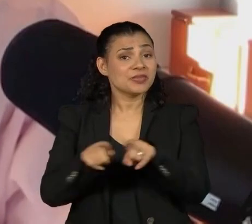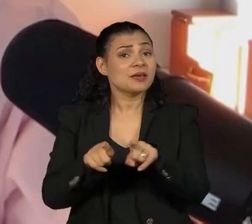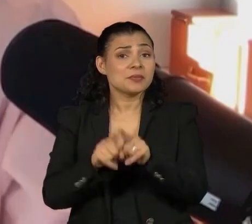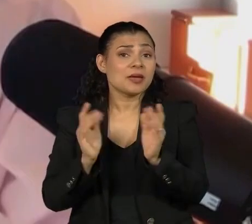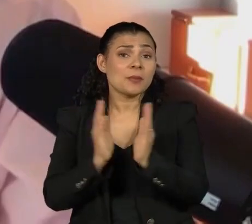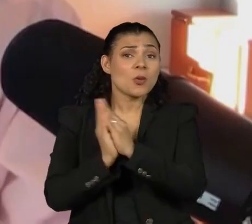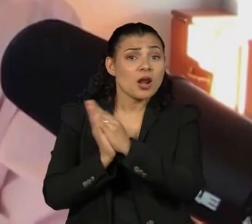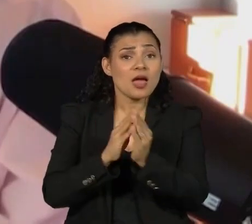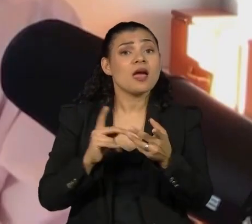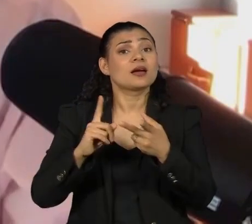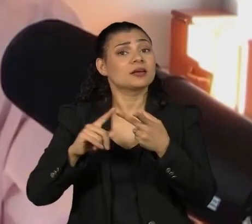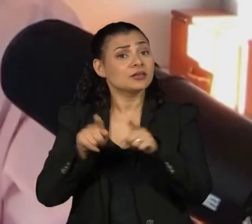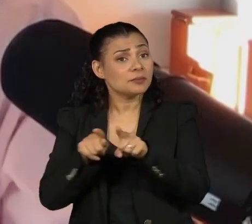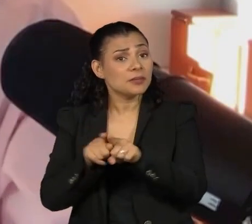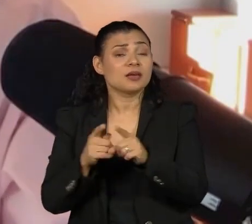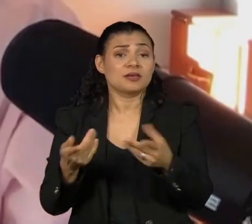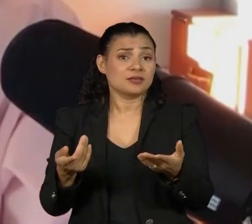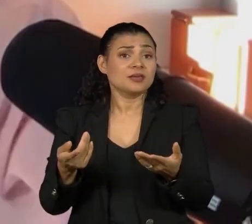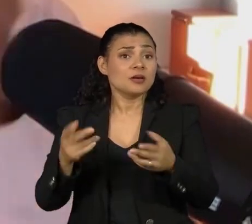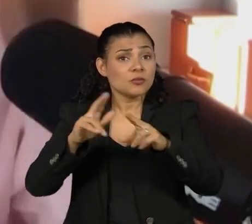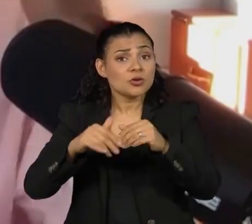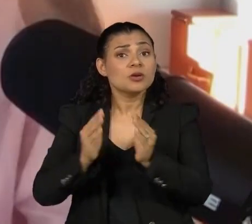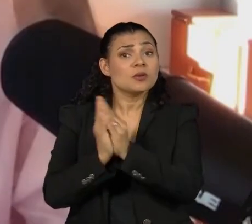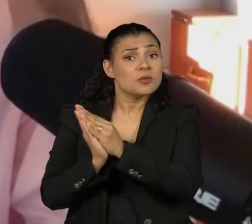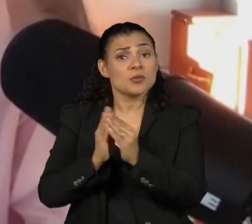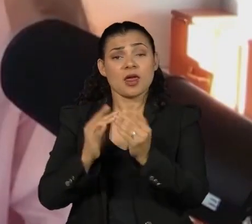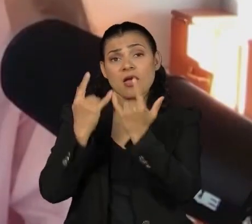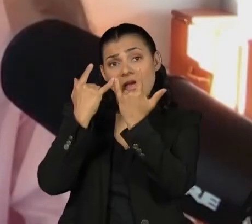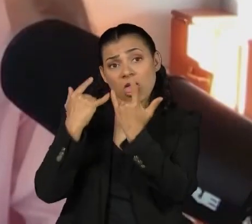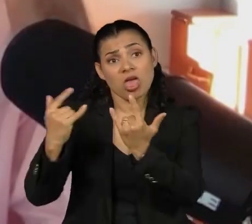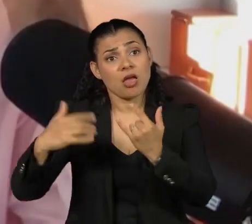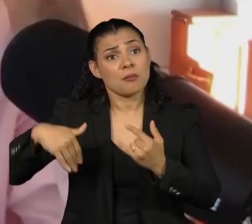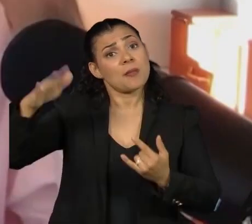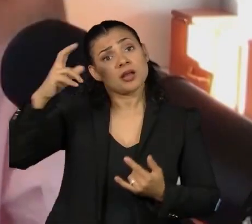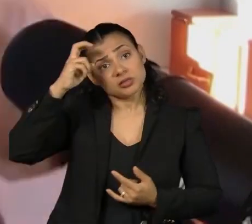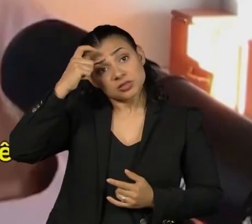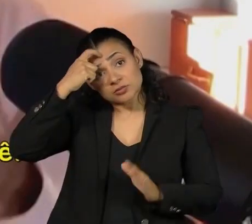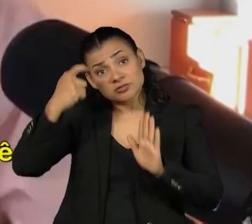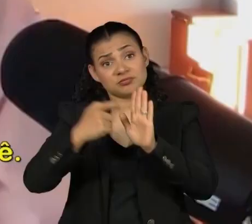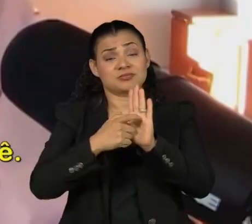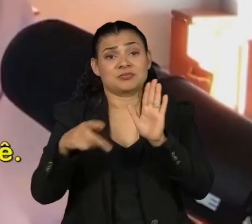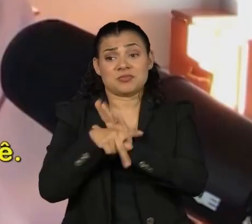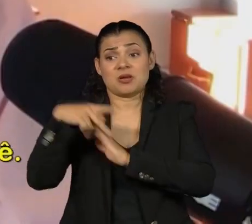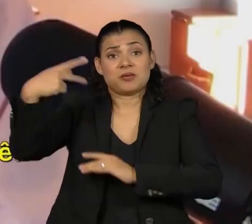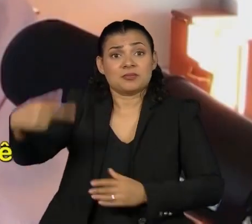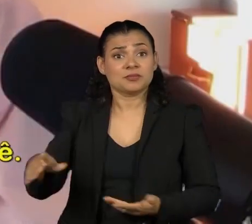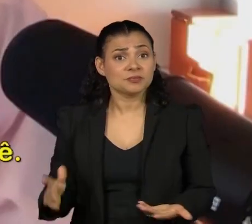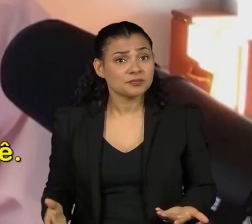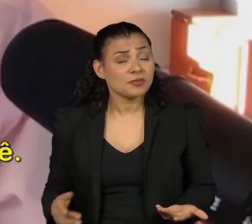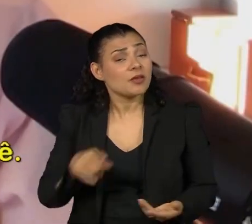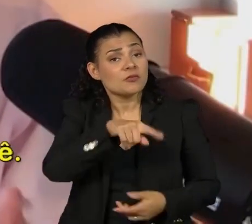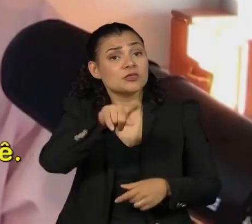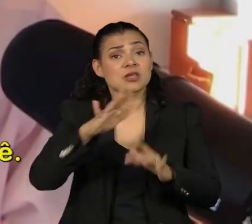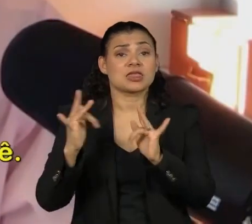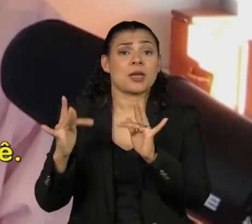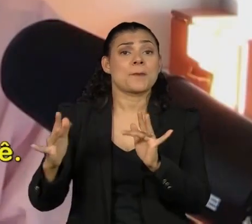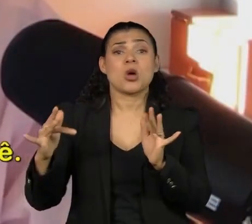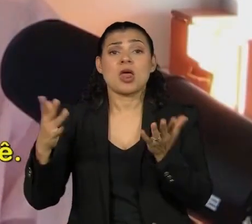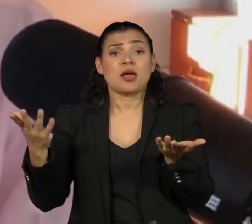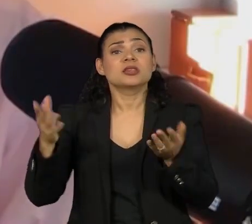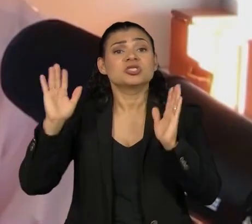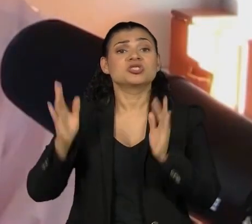they're using, but you have a sex doll with AI in her, so you can actually have a three-dimensional girlfriend who talks to